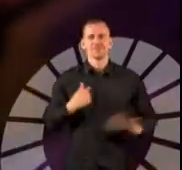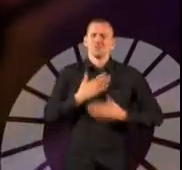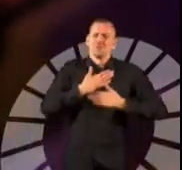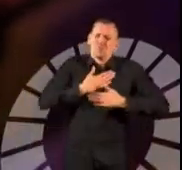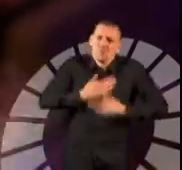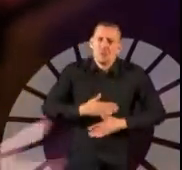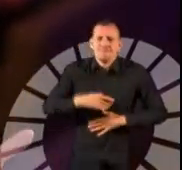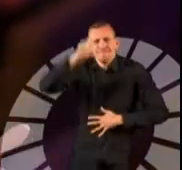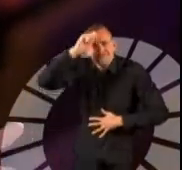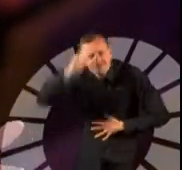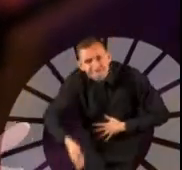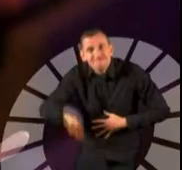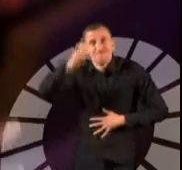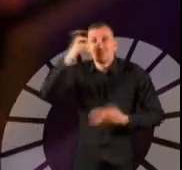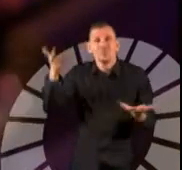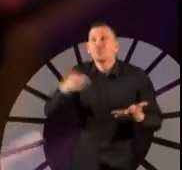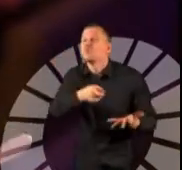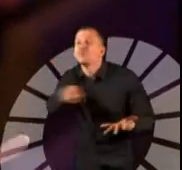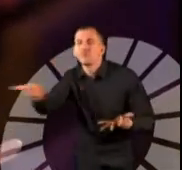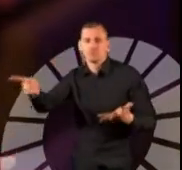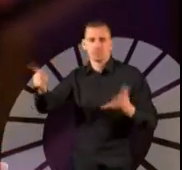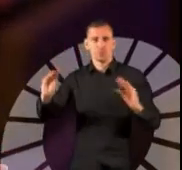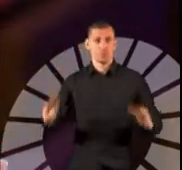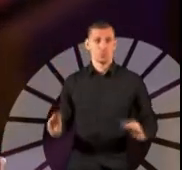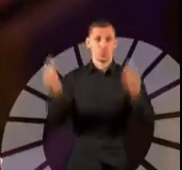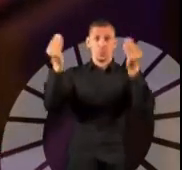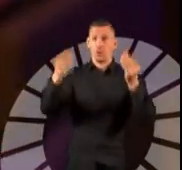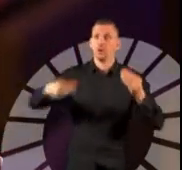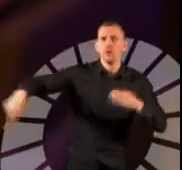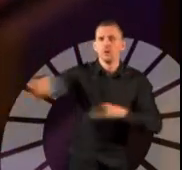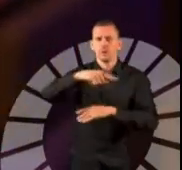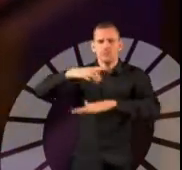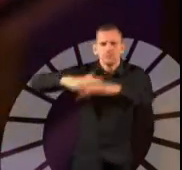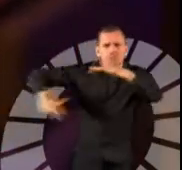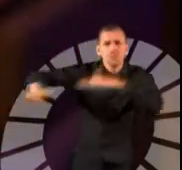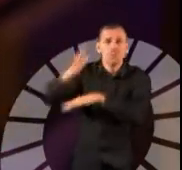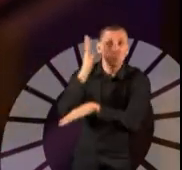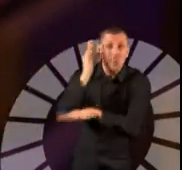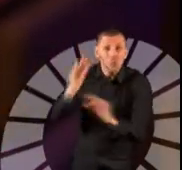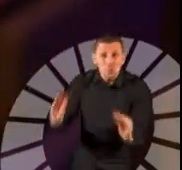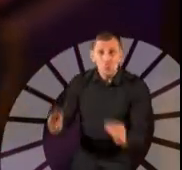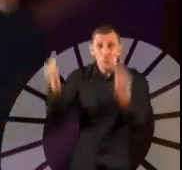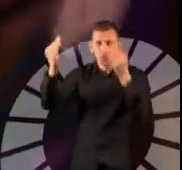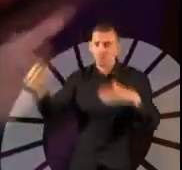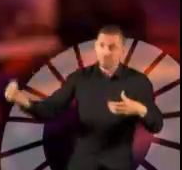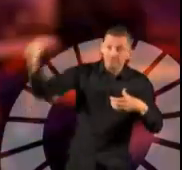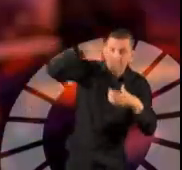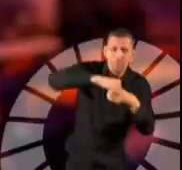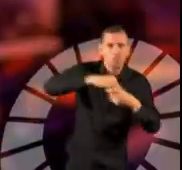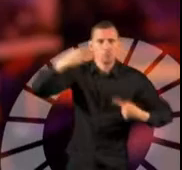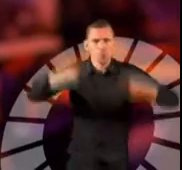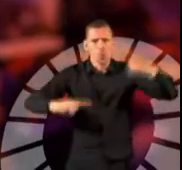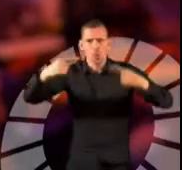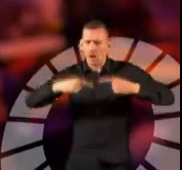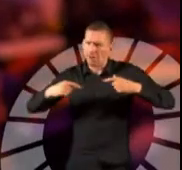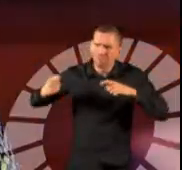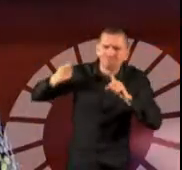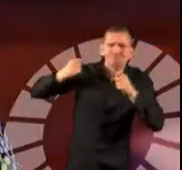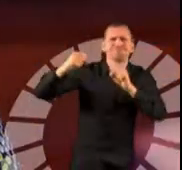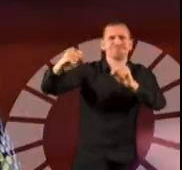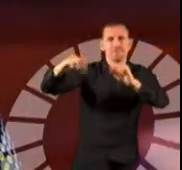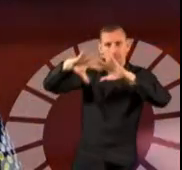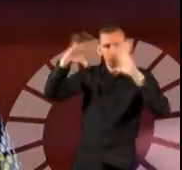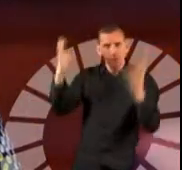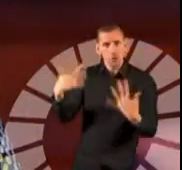and celebrate the young people who are here, women who take a risk when they participate